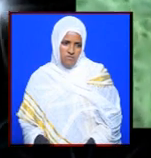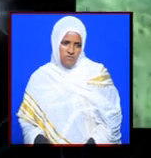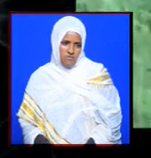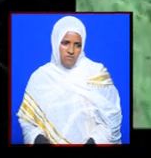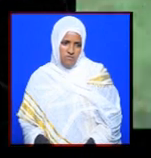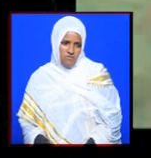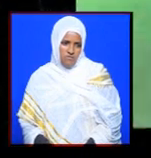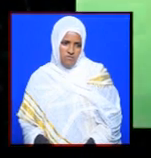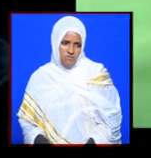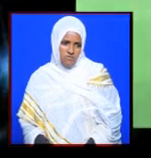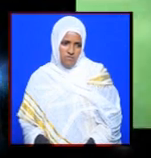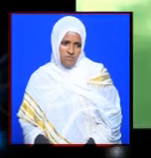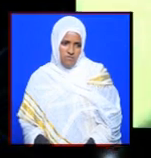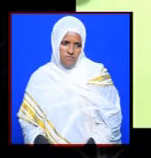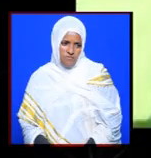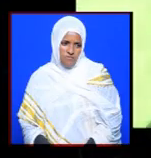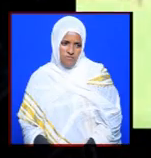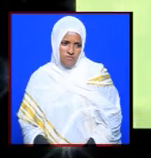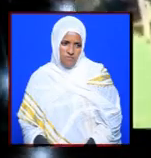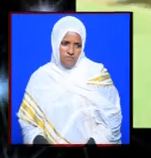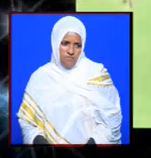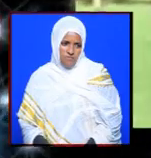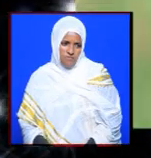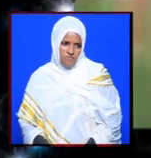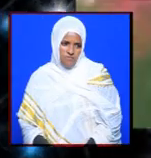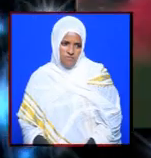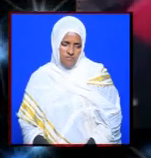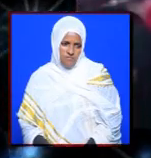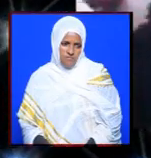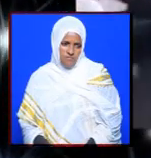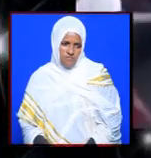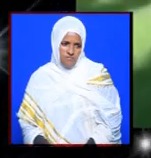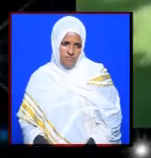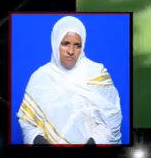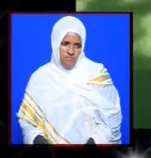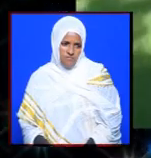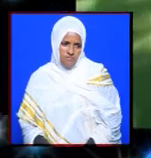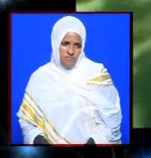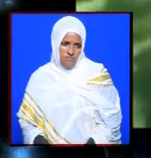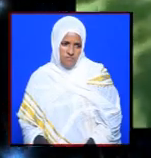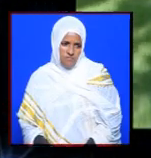Go and eat. Go eat outside. Go quickly.